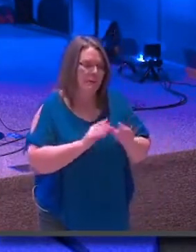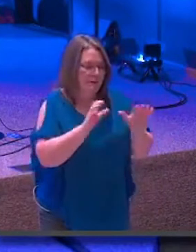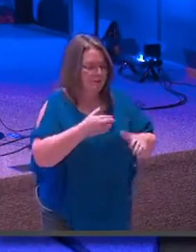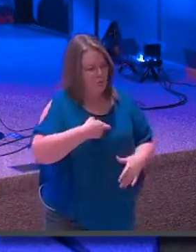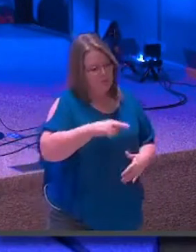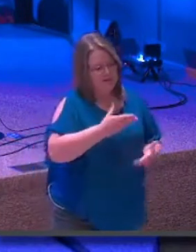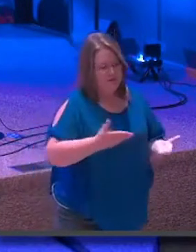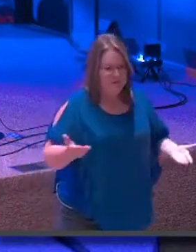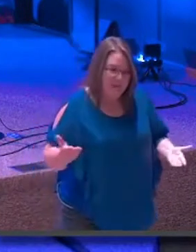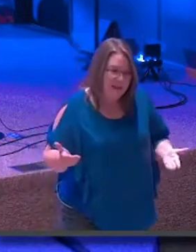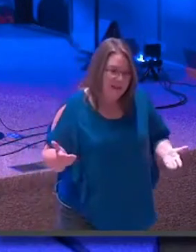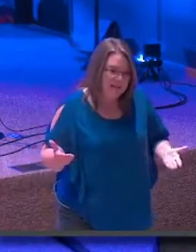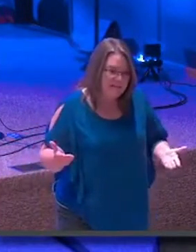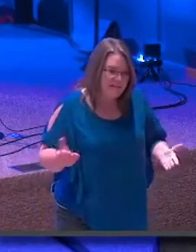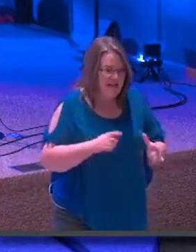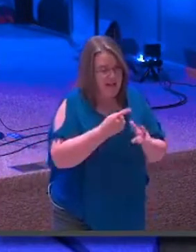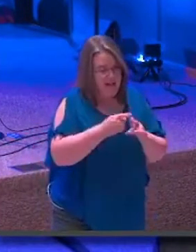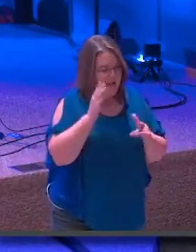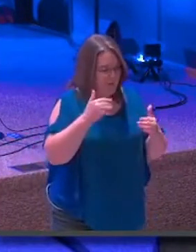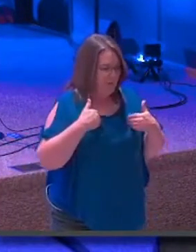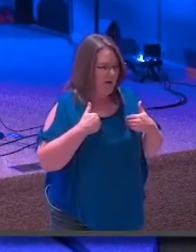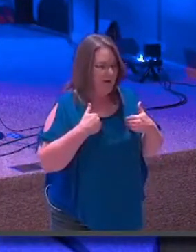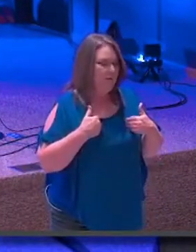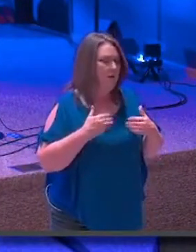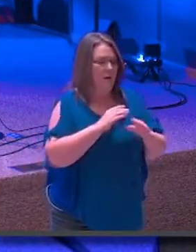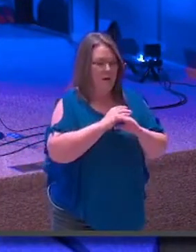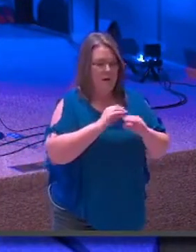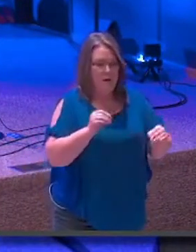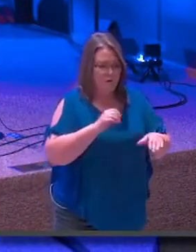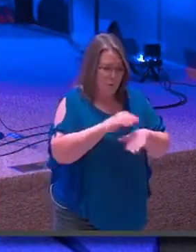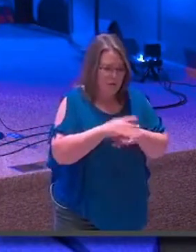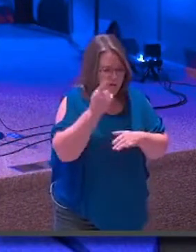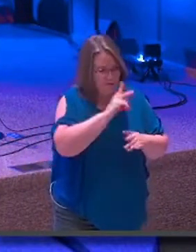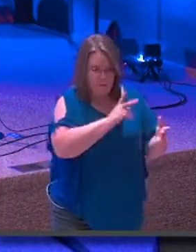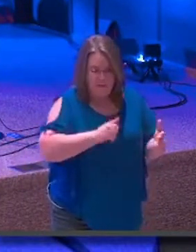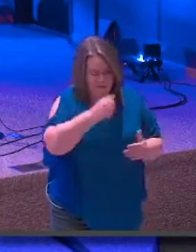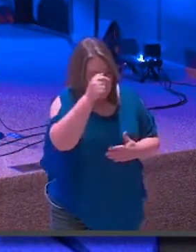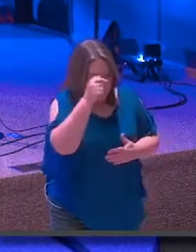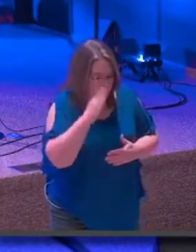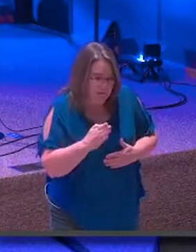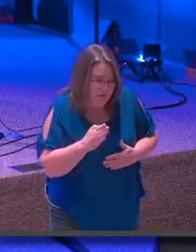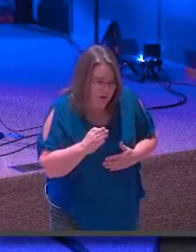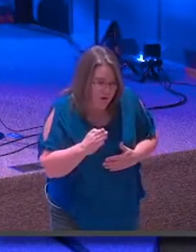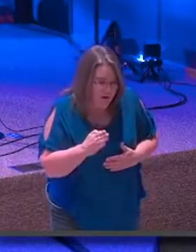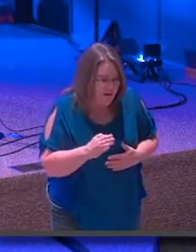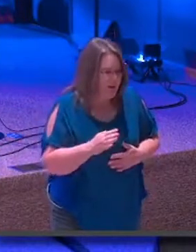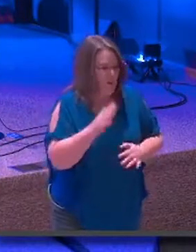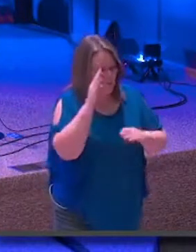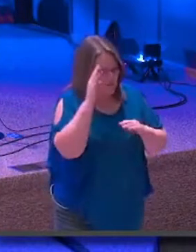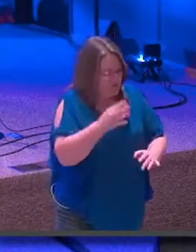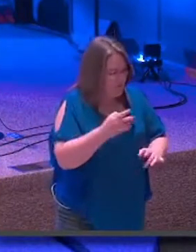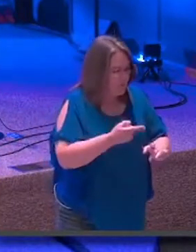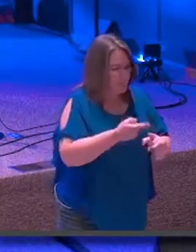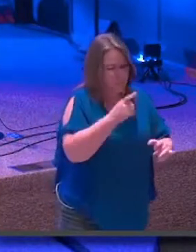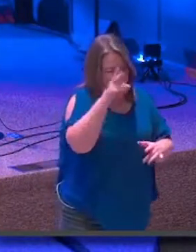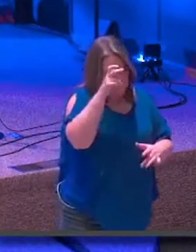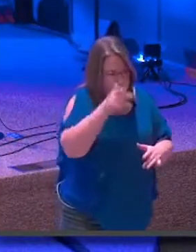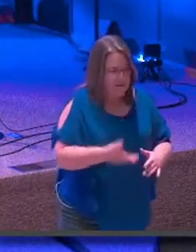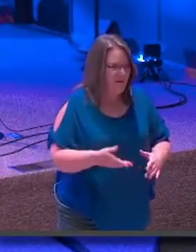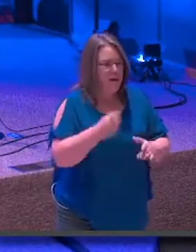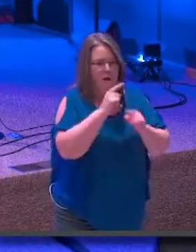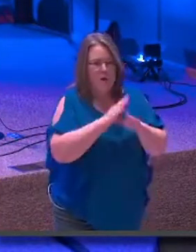things, and then we would have absolutely no impact for the kingdom of God, be completely ignored by the devil, and then quietly close the doors of the